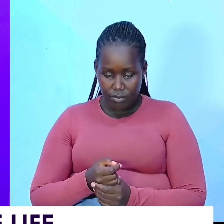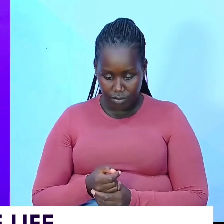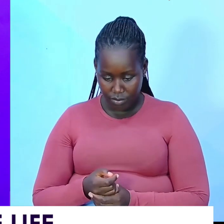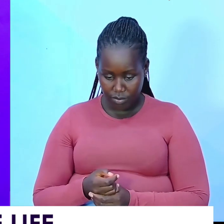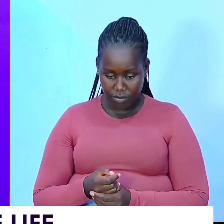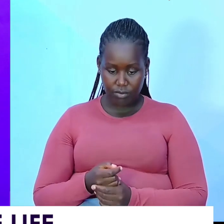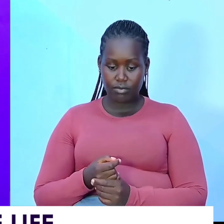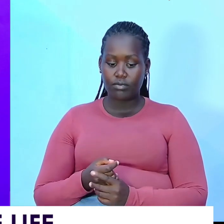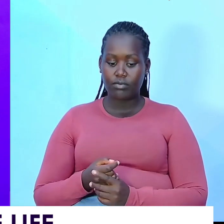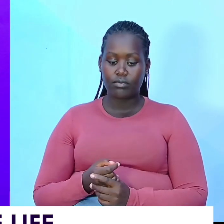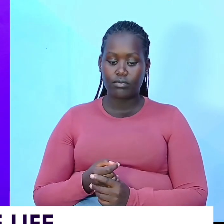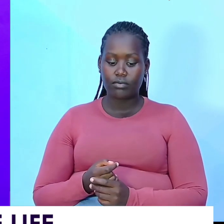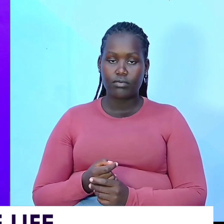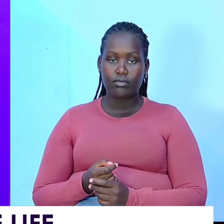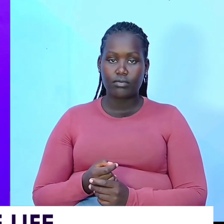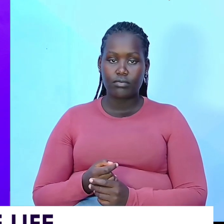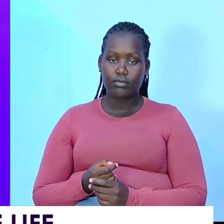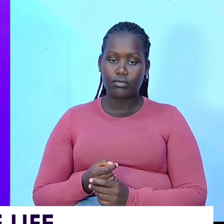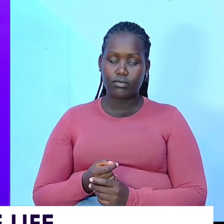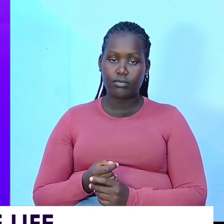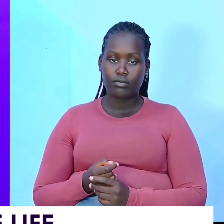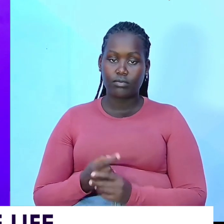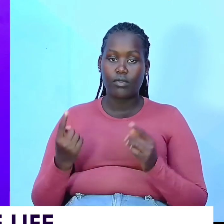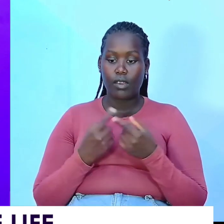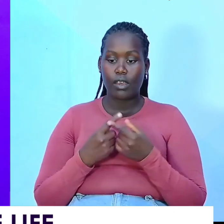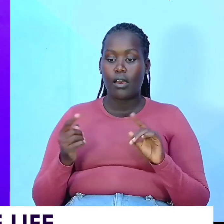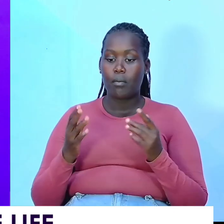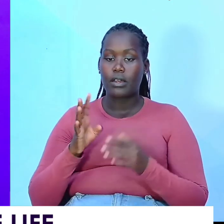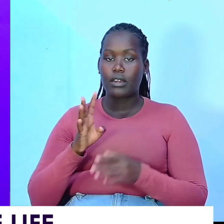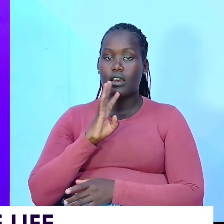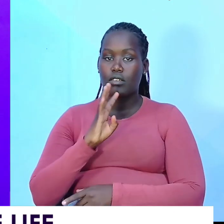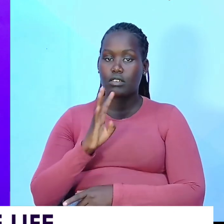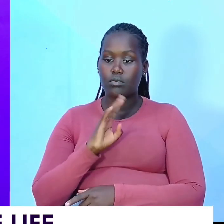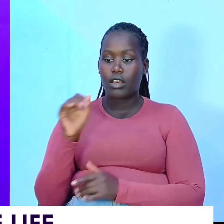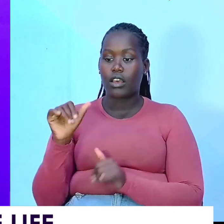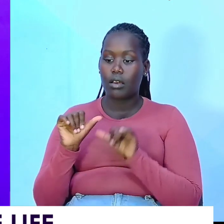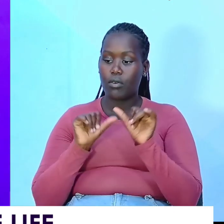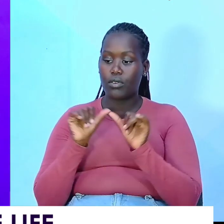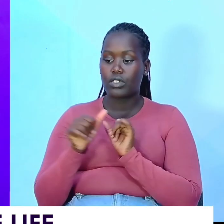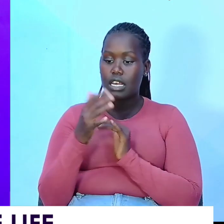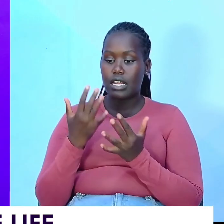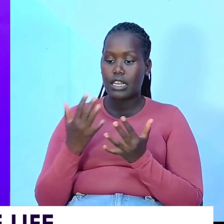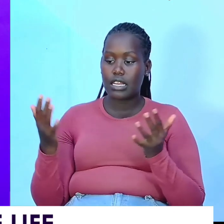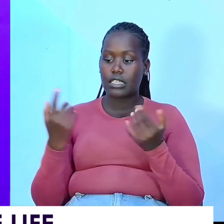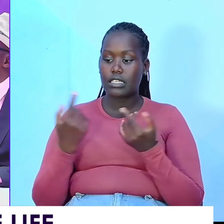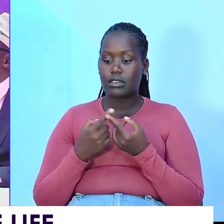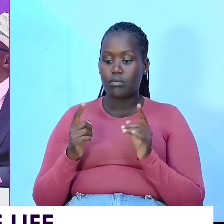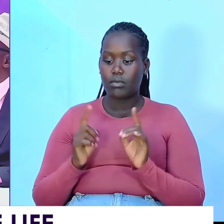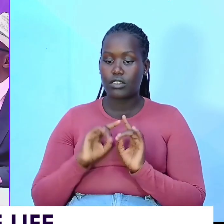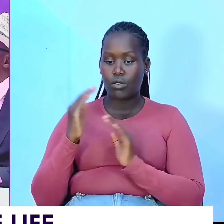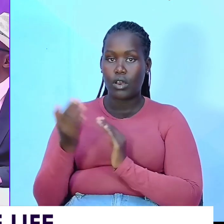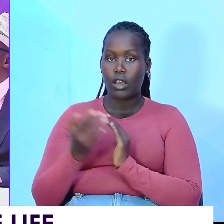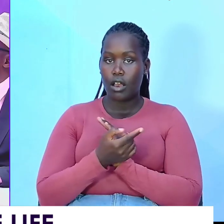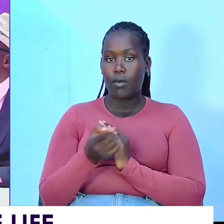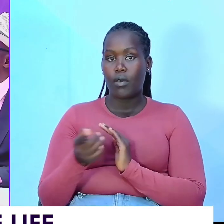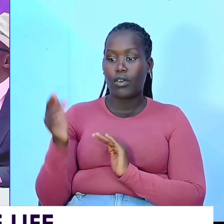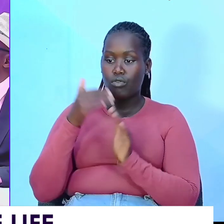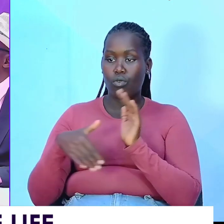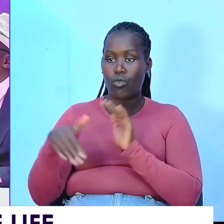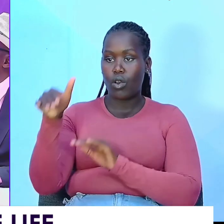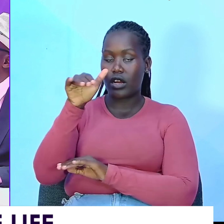No room for guesses. Yeah, but I'm speaking of other things. All right. That would usher you into adulthood, sort